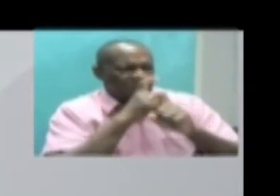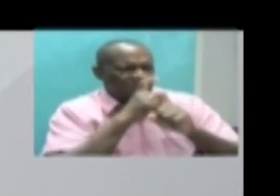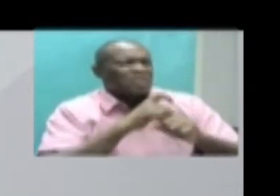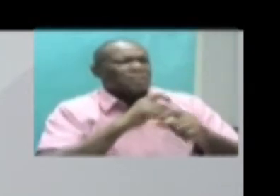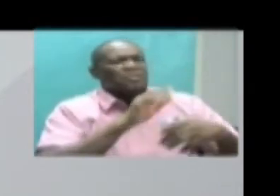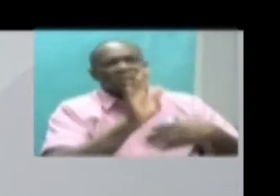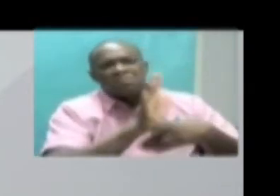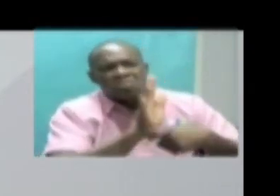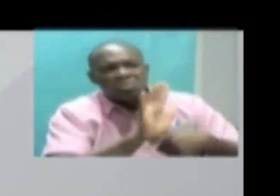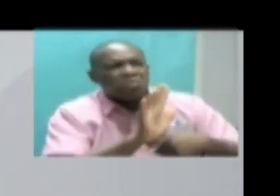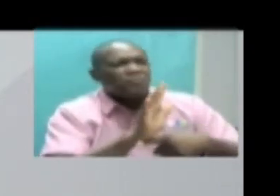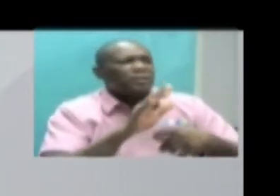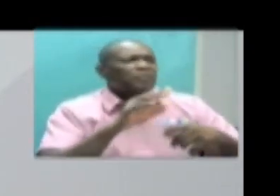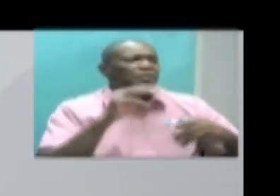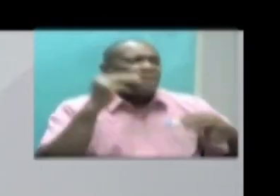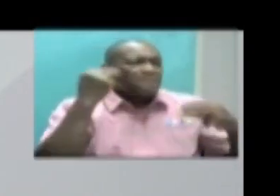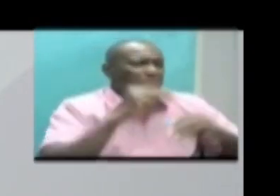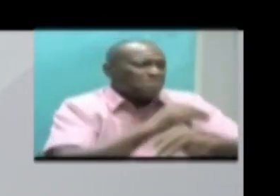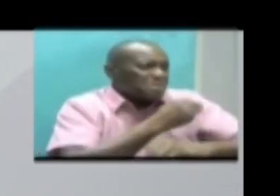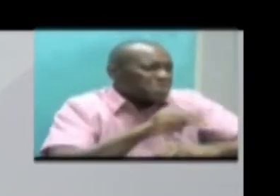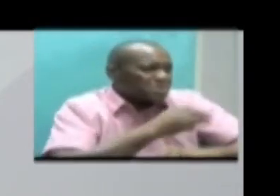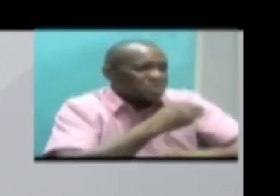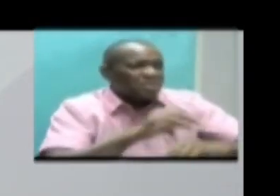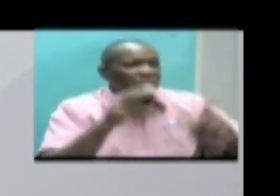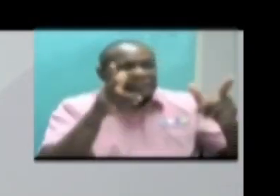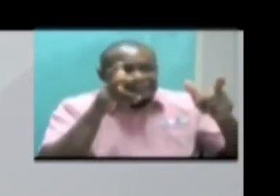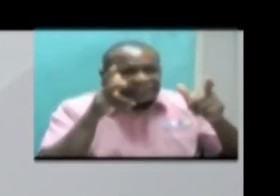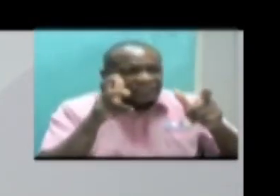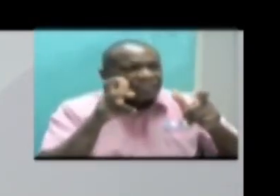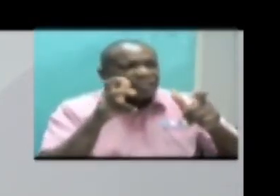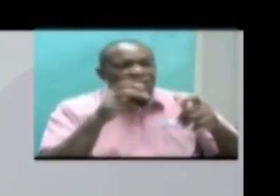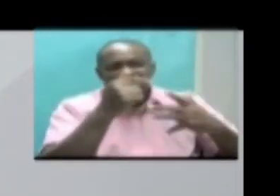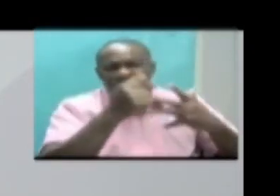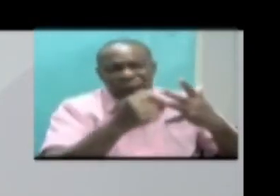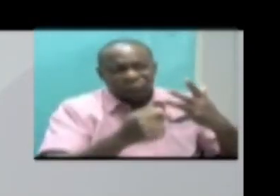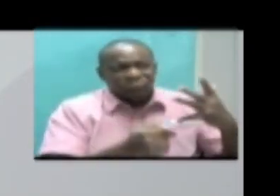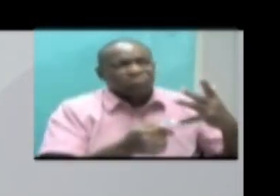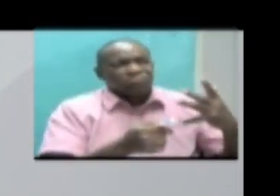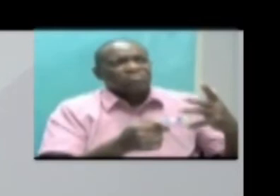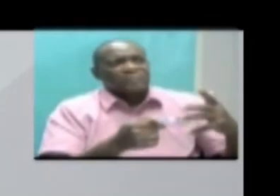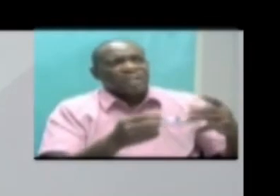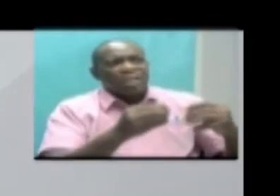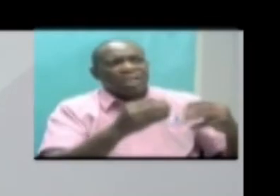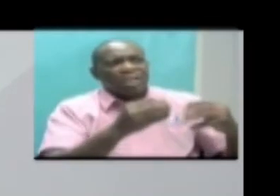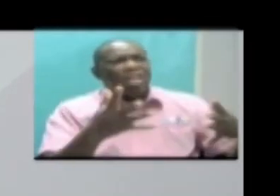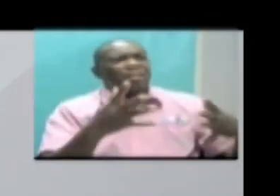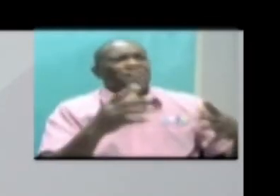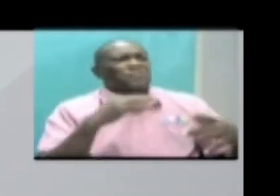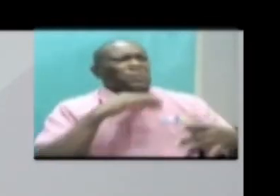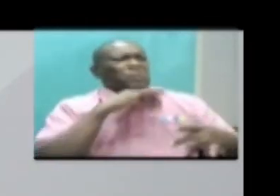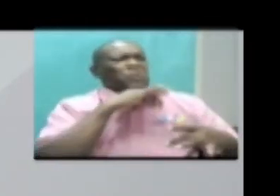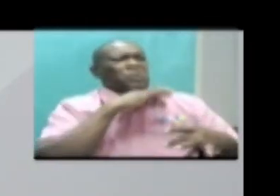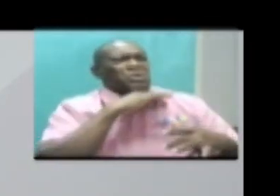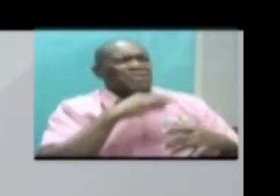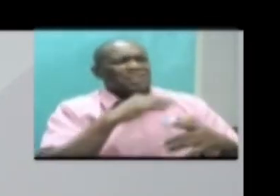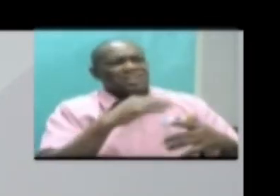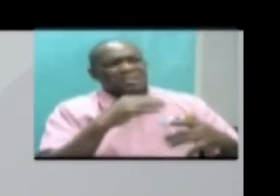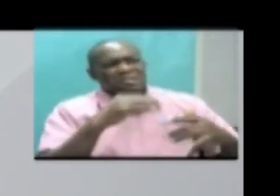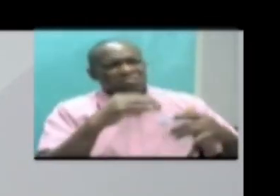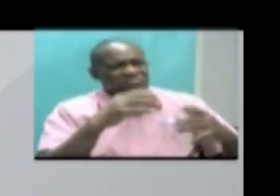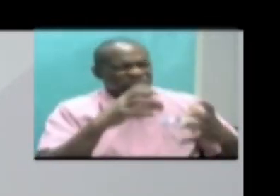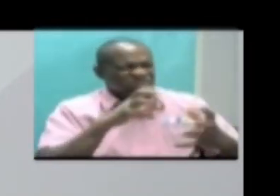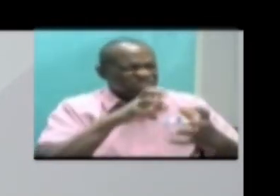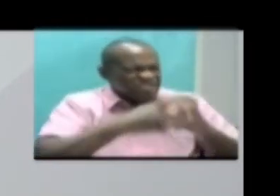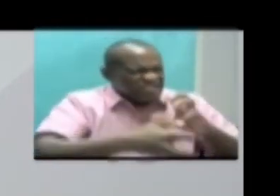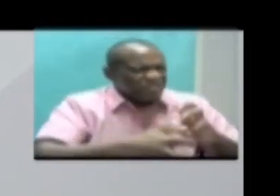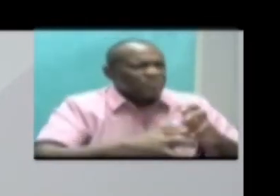the music you listen to, and all these things. So that is transferring now into the conversations you have. And